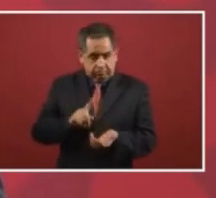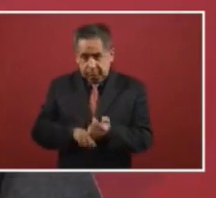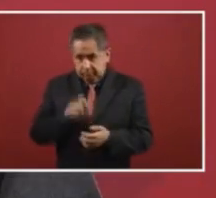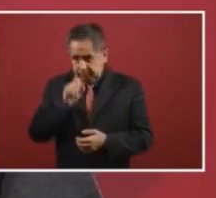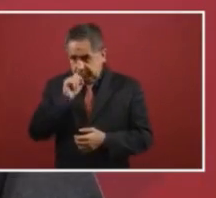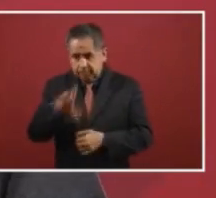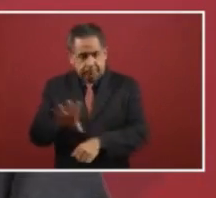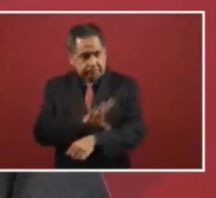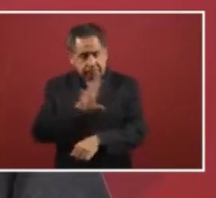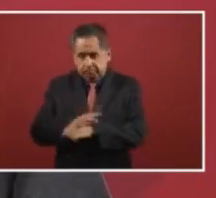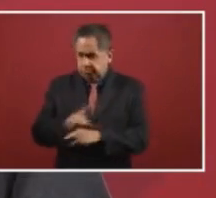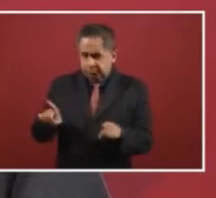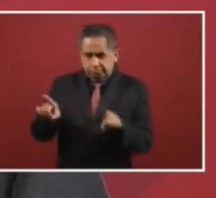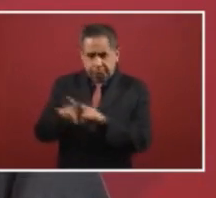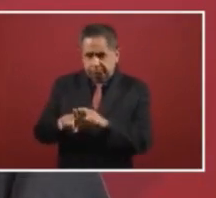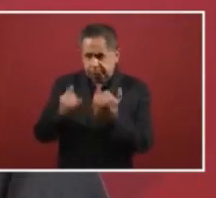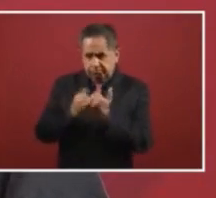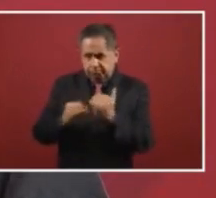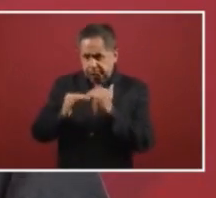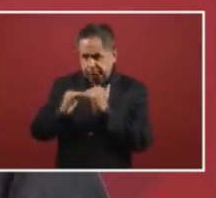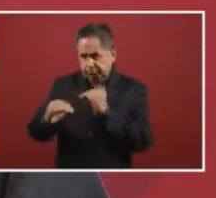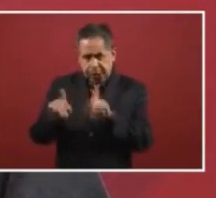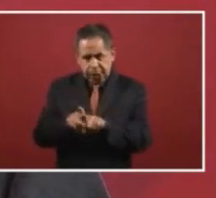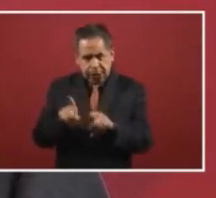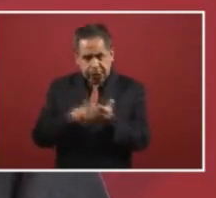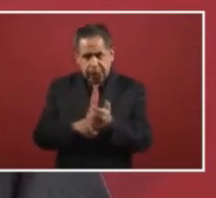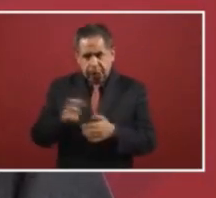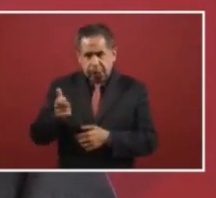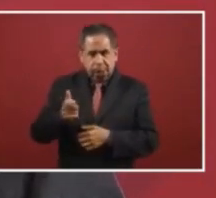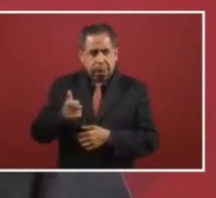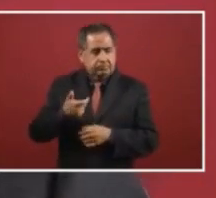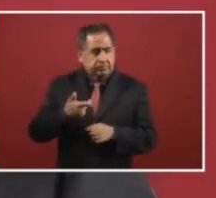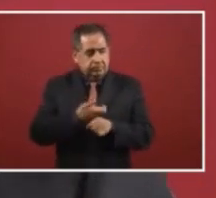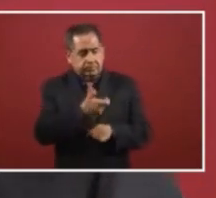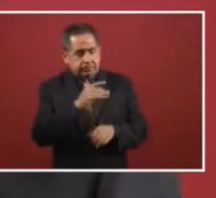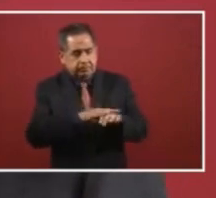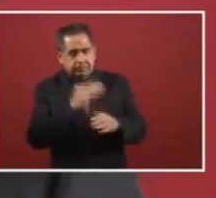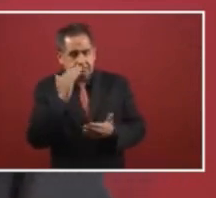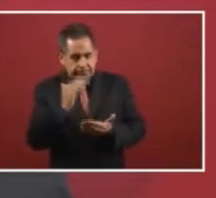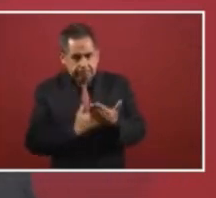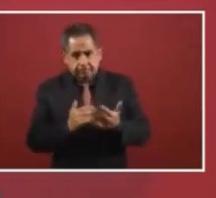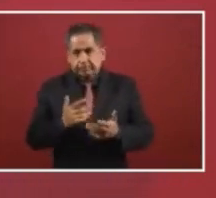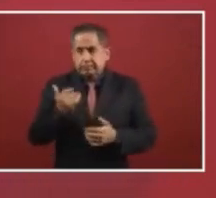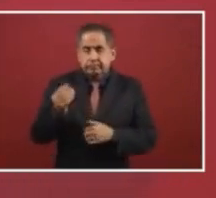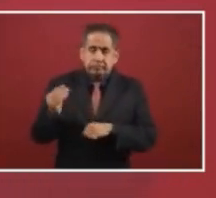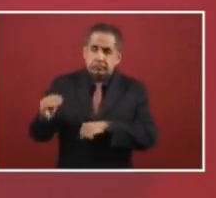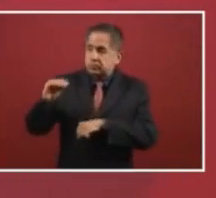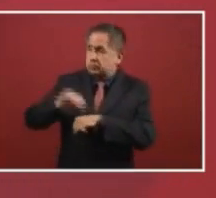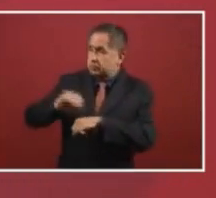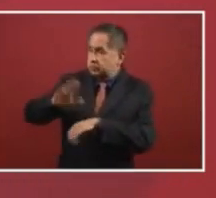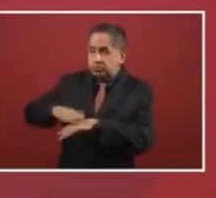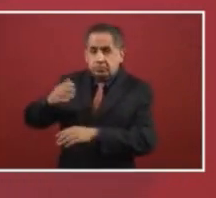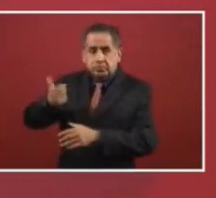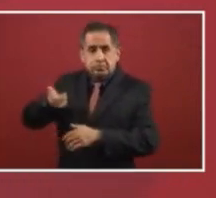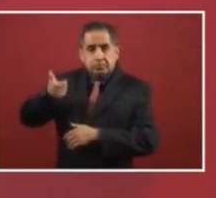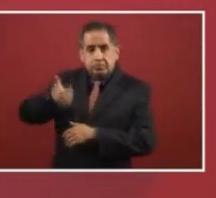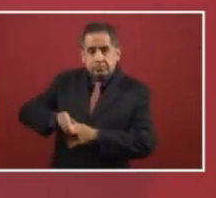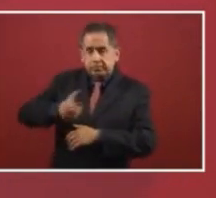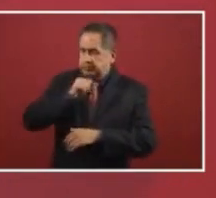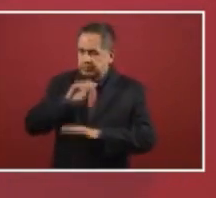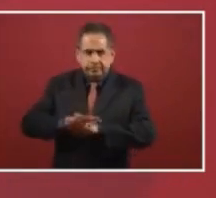cause us to produce electrical or energy with less cost, and it will